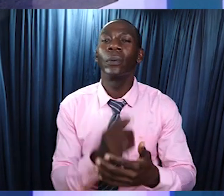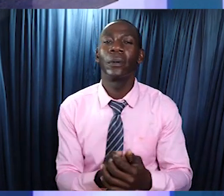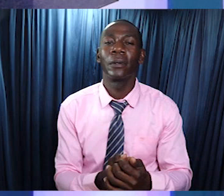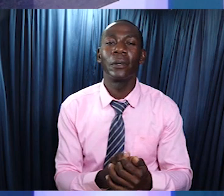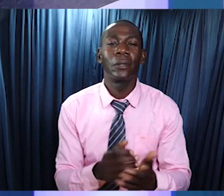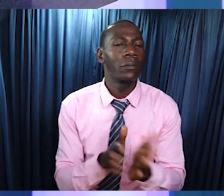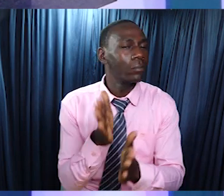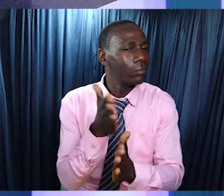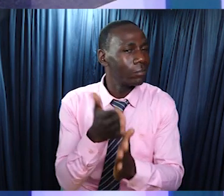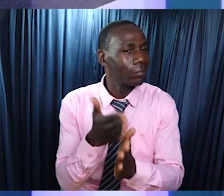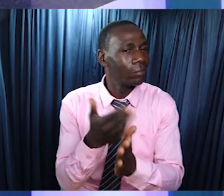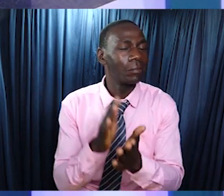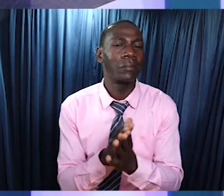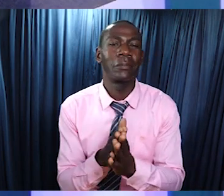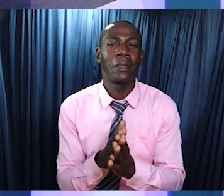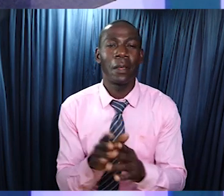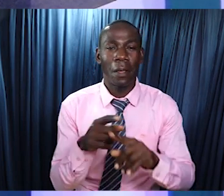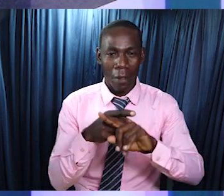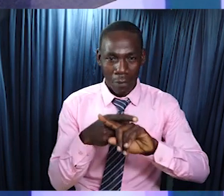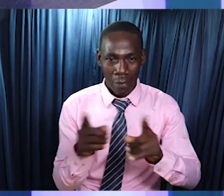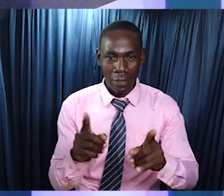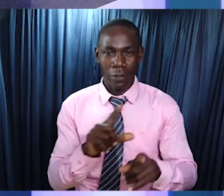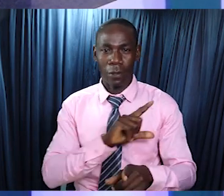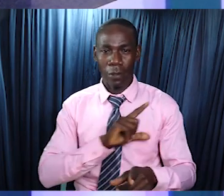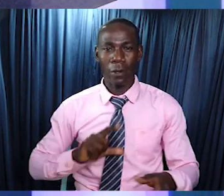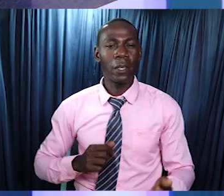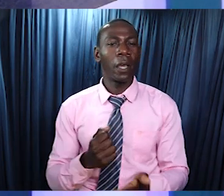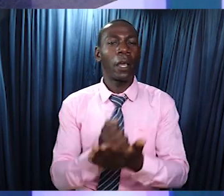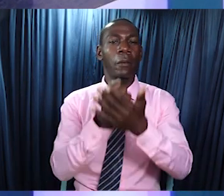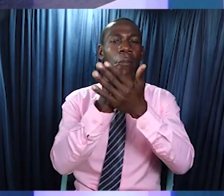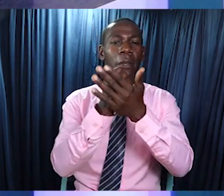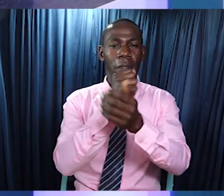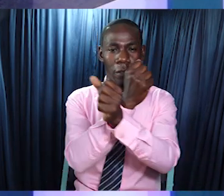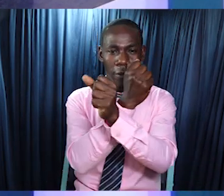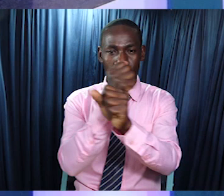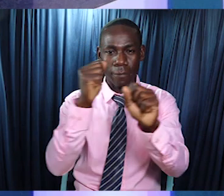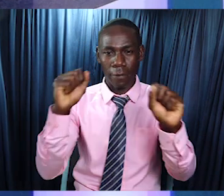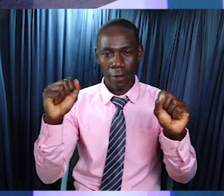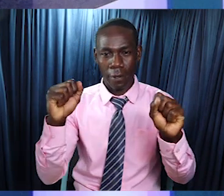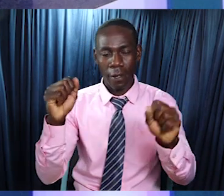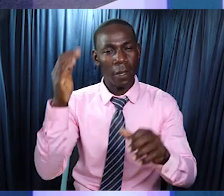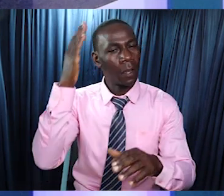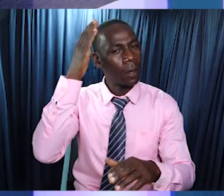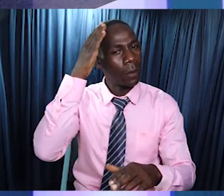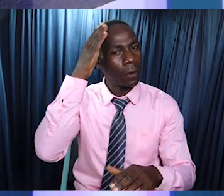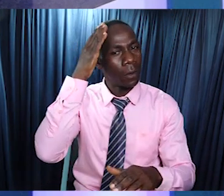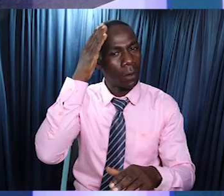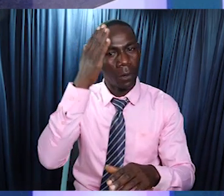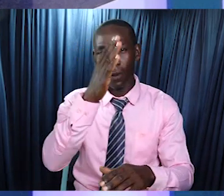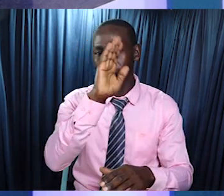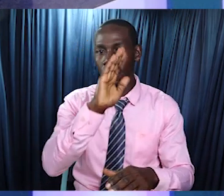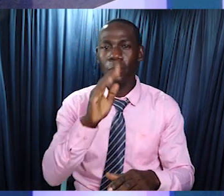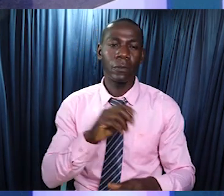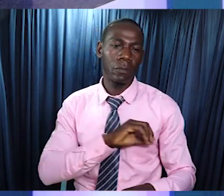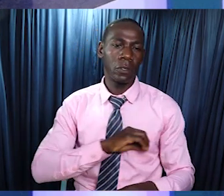bubbling. Zinaenda mbio. And moving very fast. Lakini Bwana akawa amenijalia wokovu. But the Lord had enabled me the salvation. Mungu wa baba missionary. I had known God